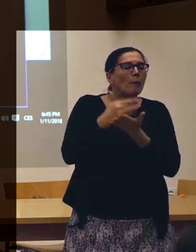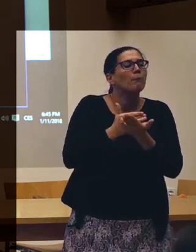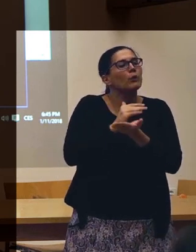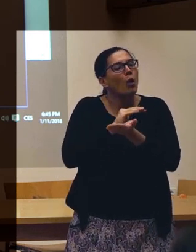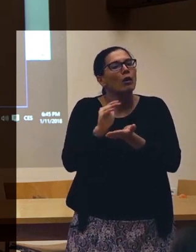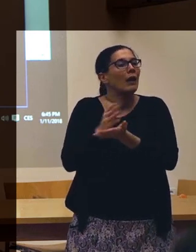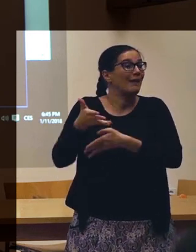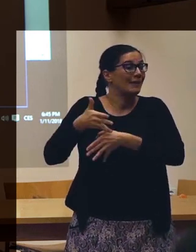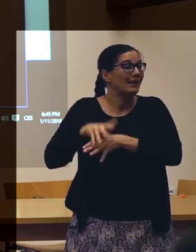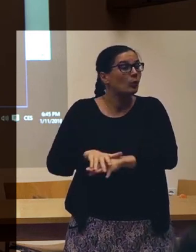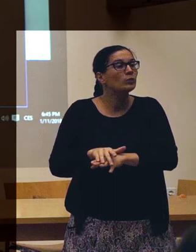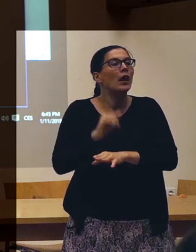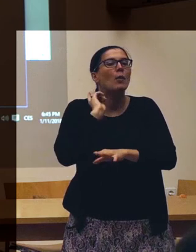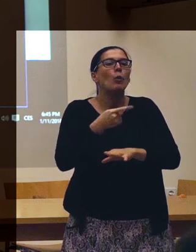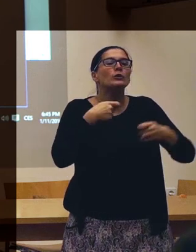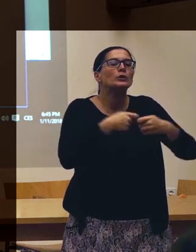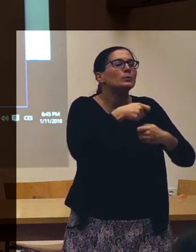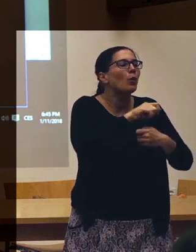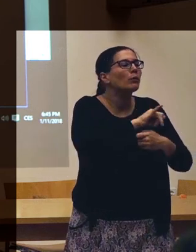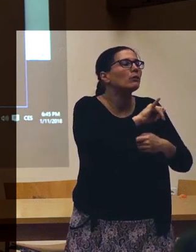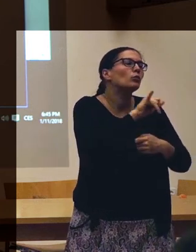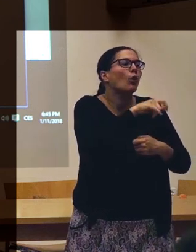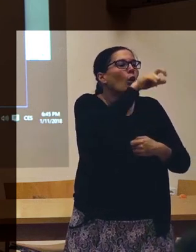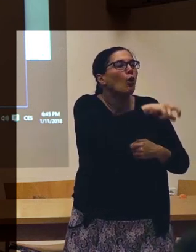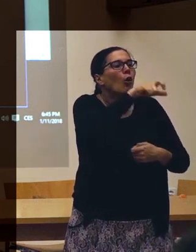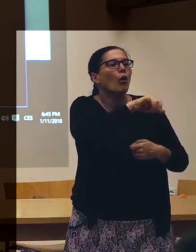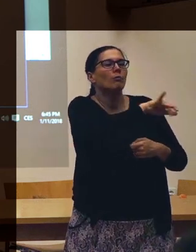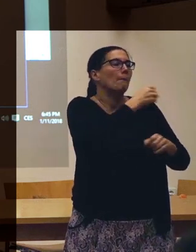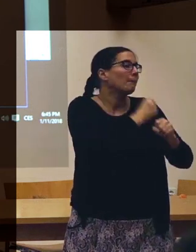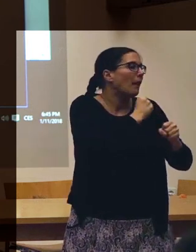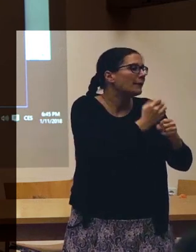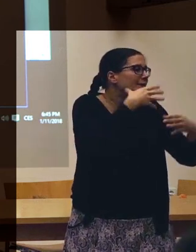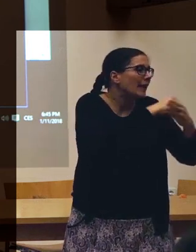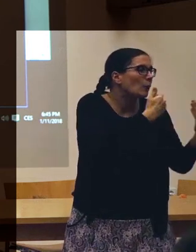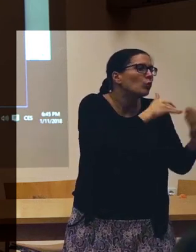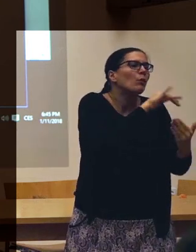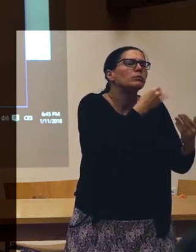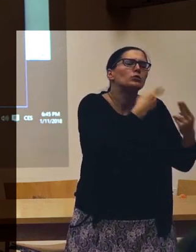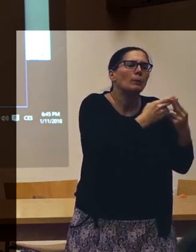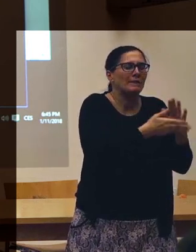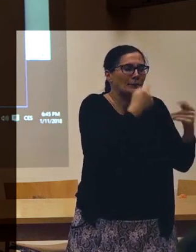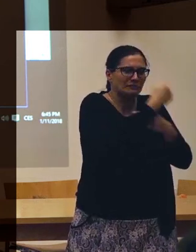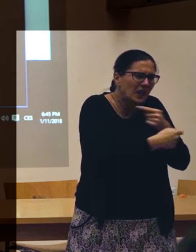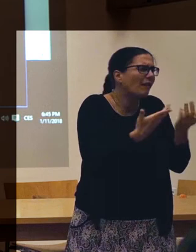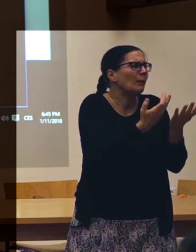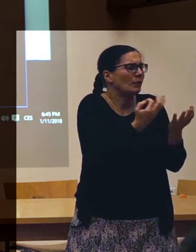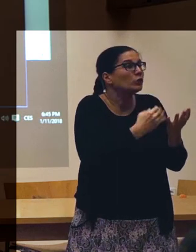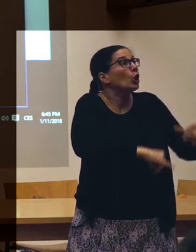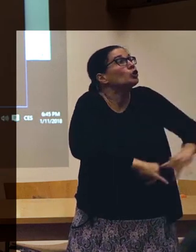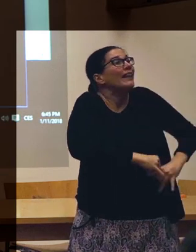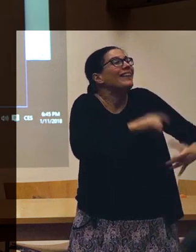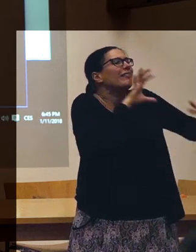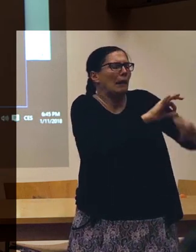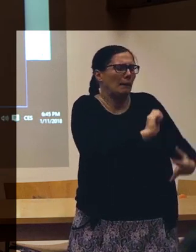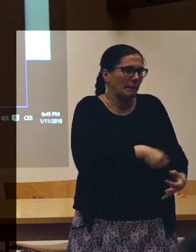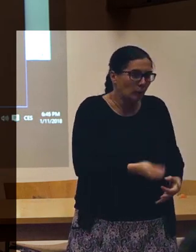You need to find a few people with different disabilities, and you need to interact with them each other as a group, and